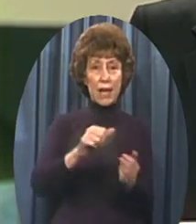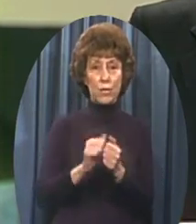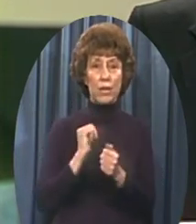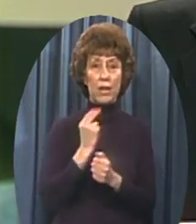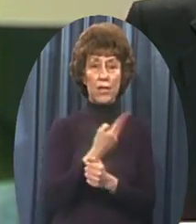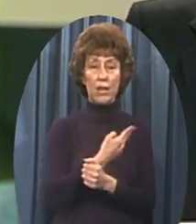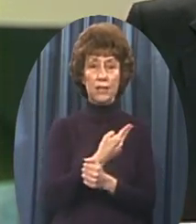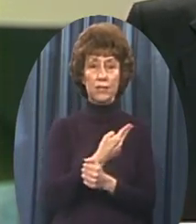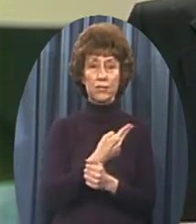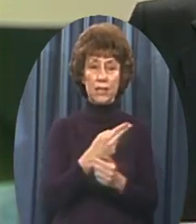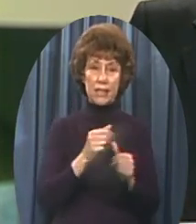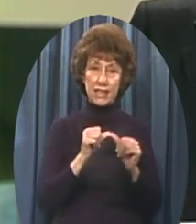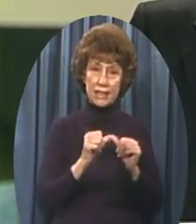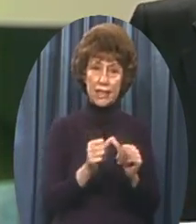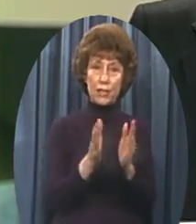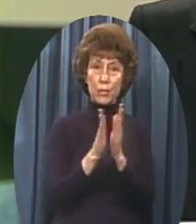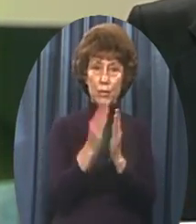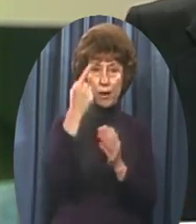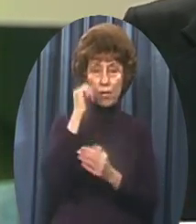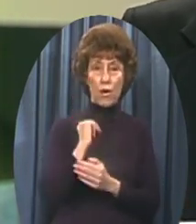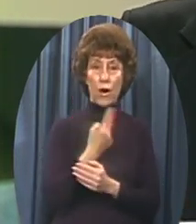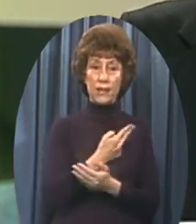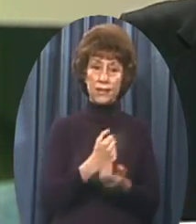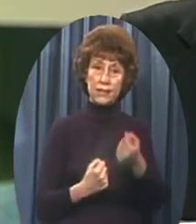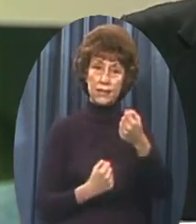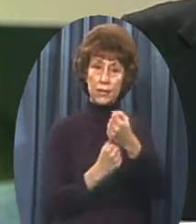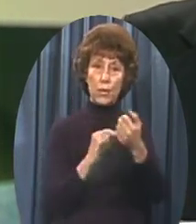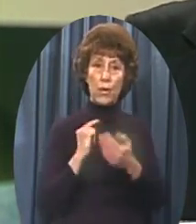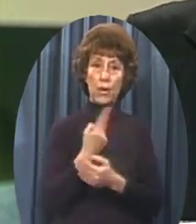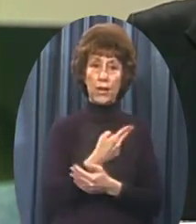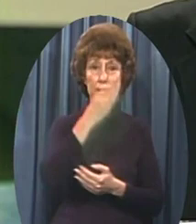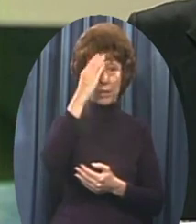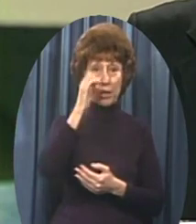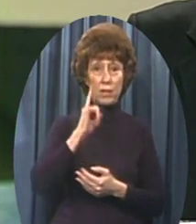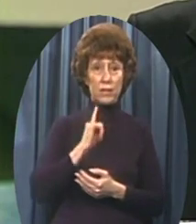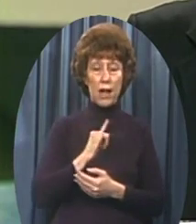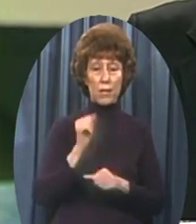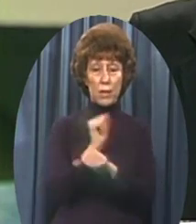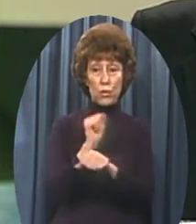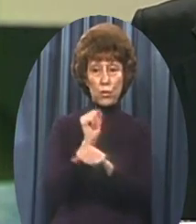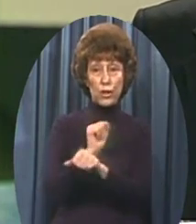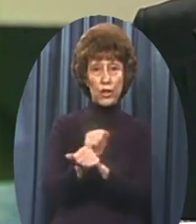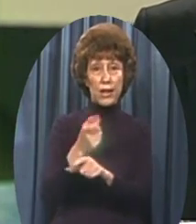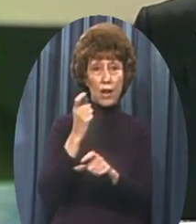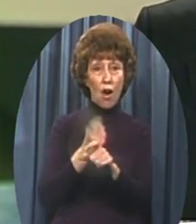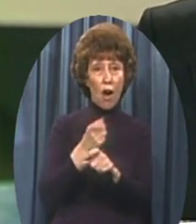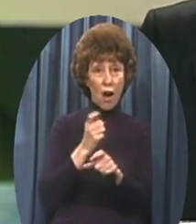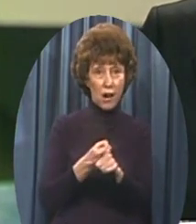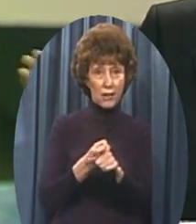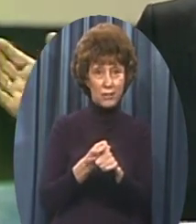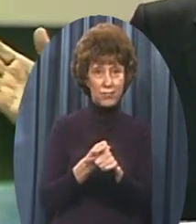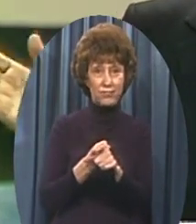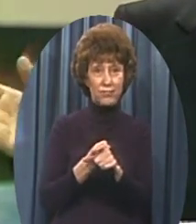on the field, our finances have been down the last couple of months, and we need to hear from our friends as we never have